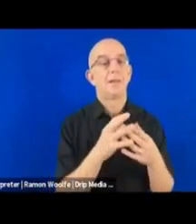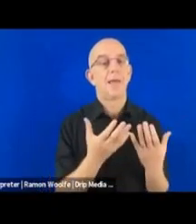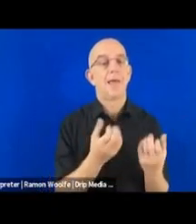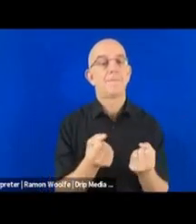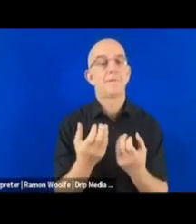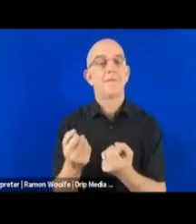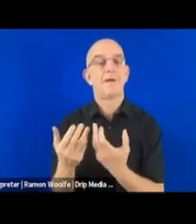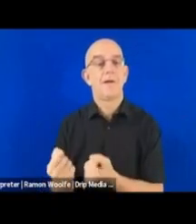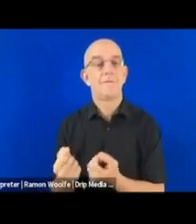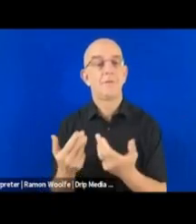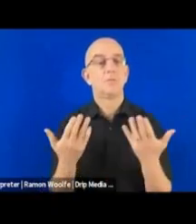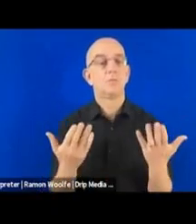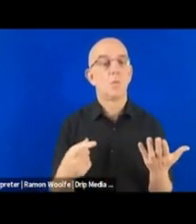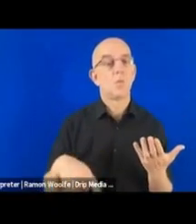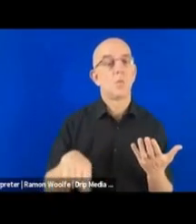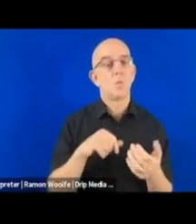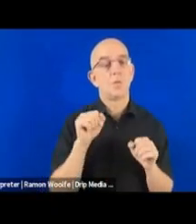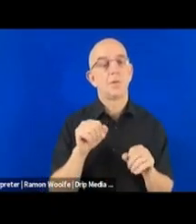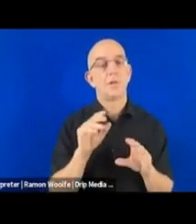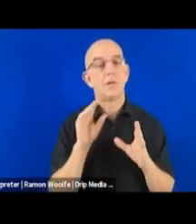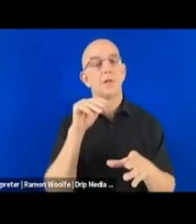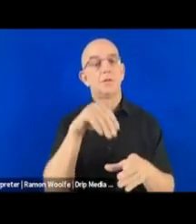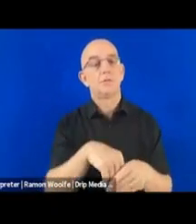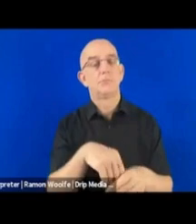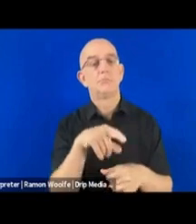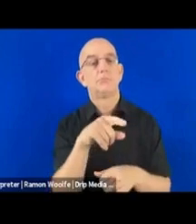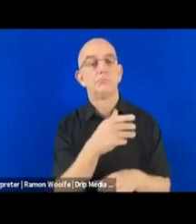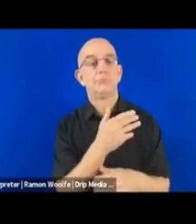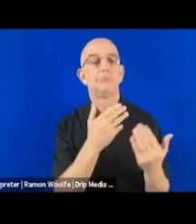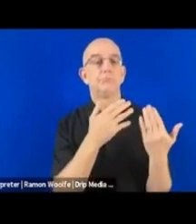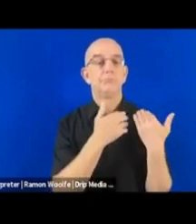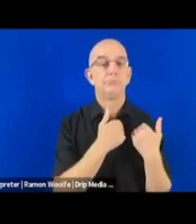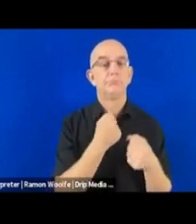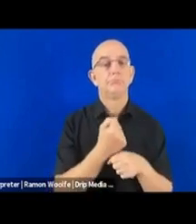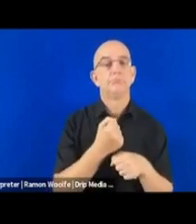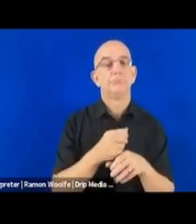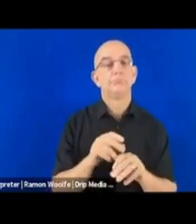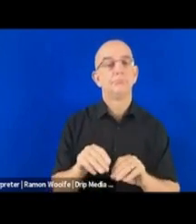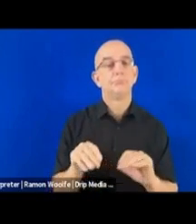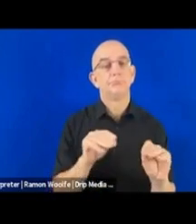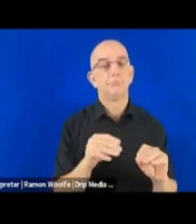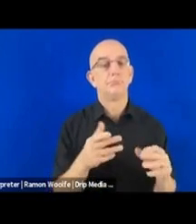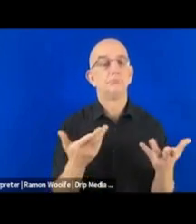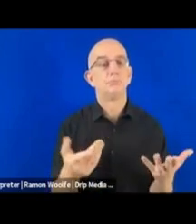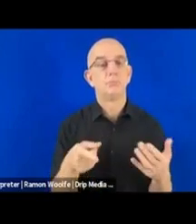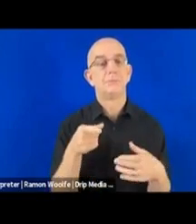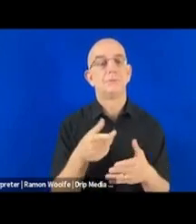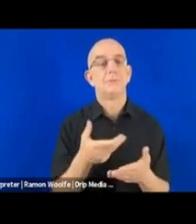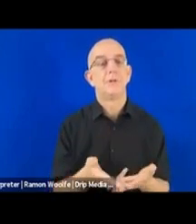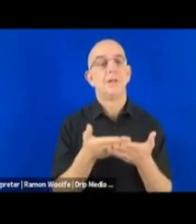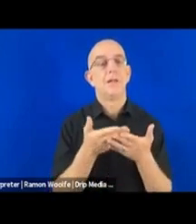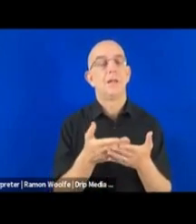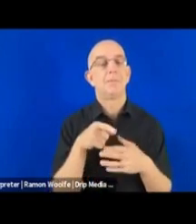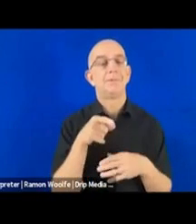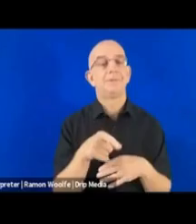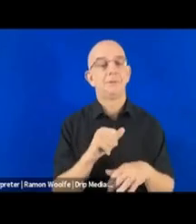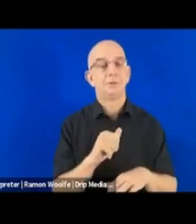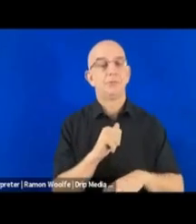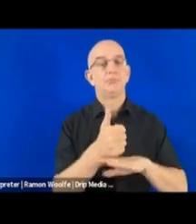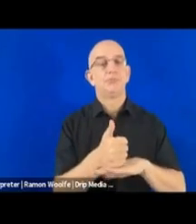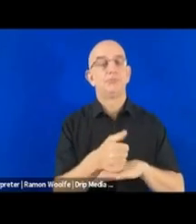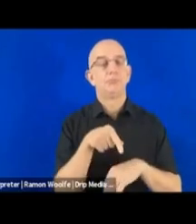have since conducted training. So there was the accredited master trainers have